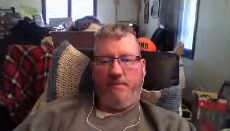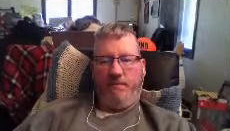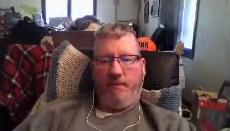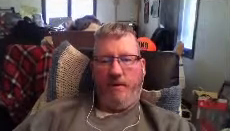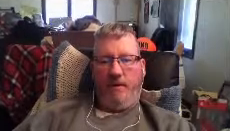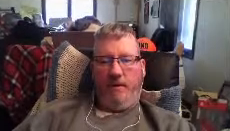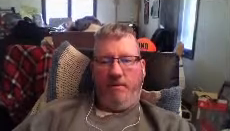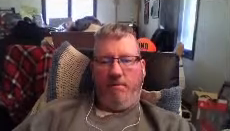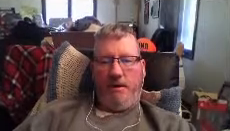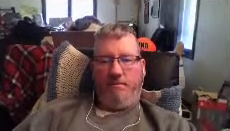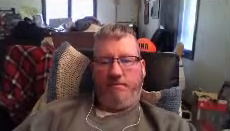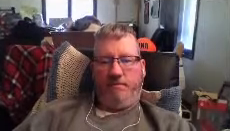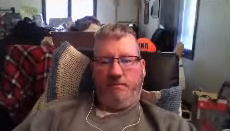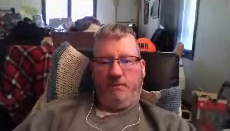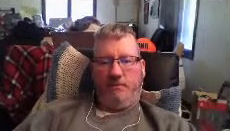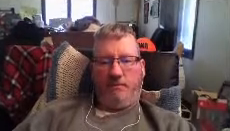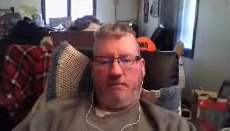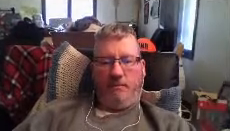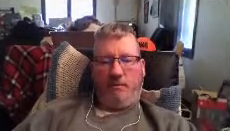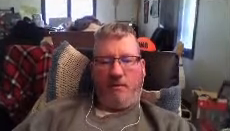I'm good. But